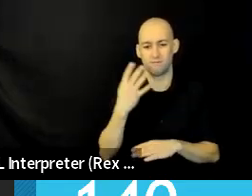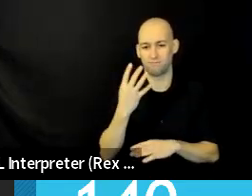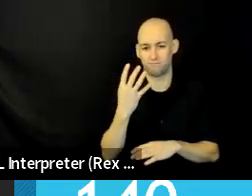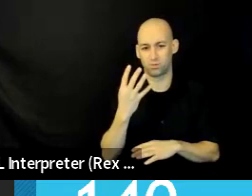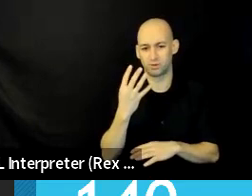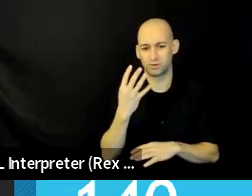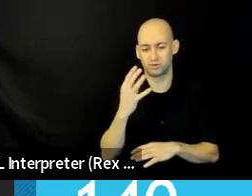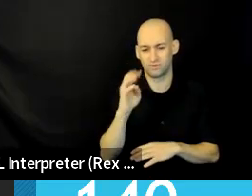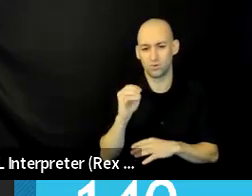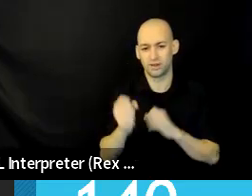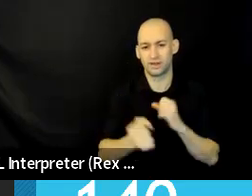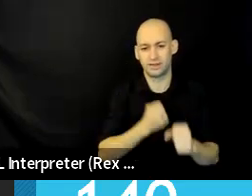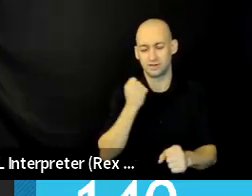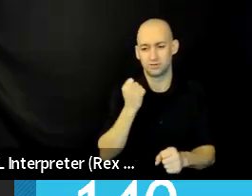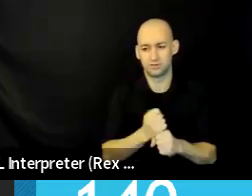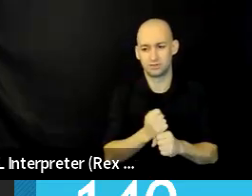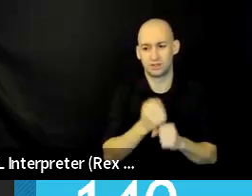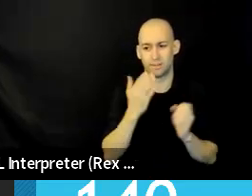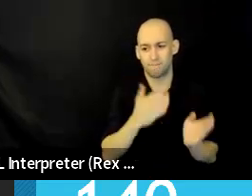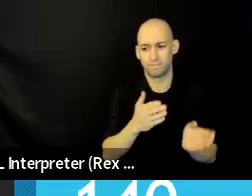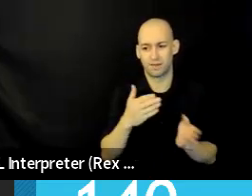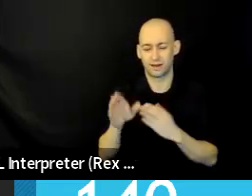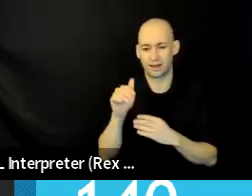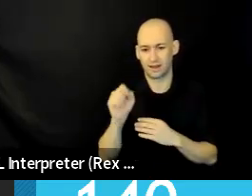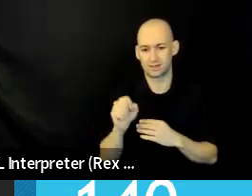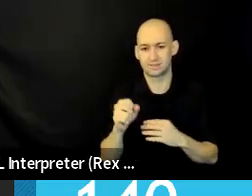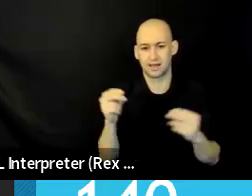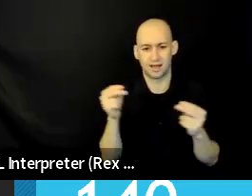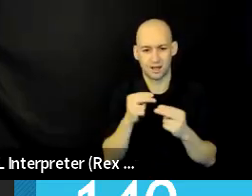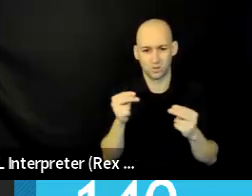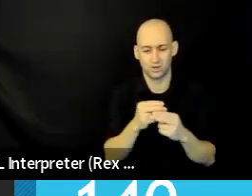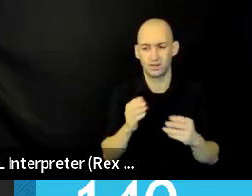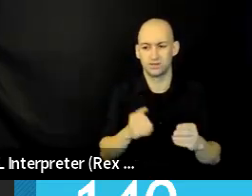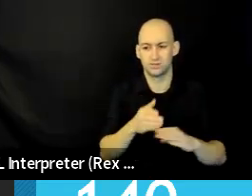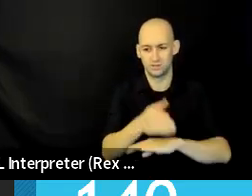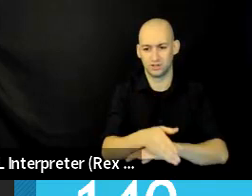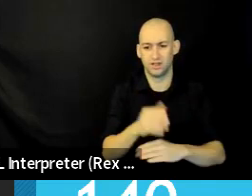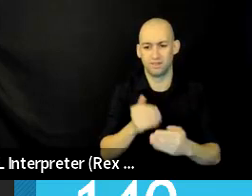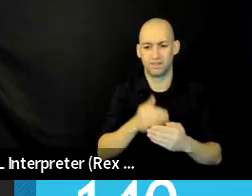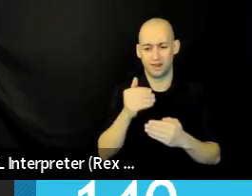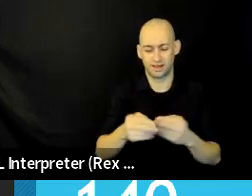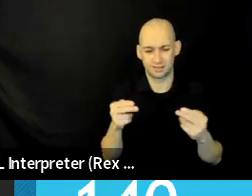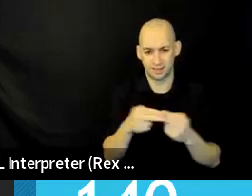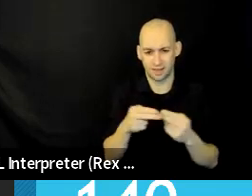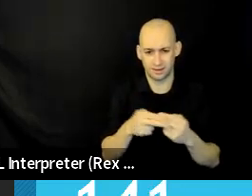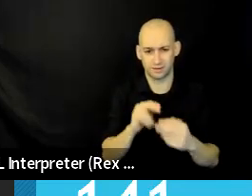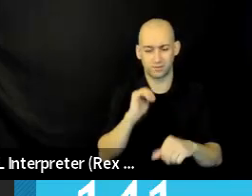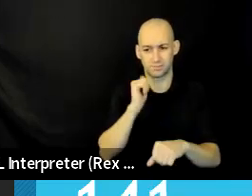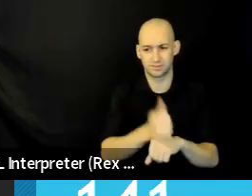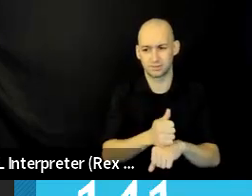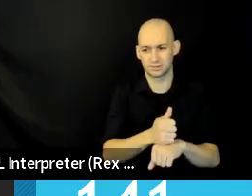decades been planned as a freeway interchange. This next slide represents a